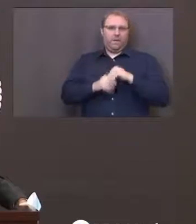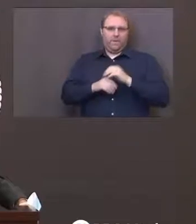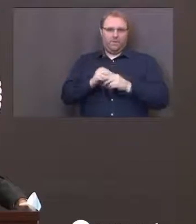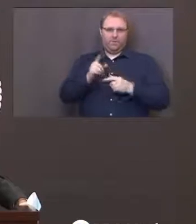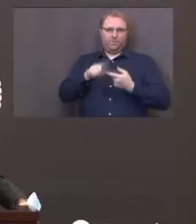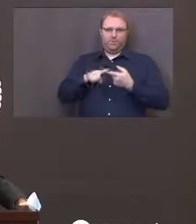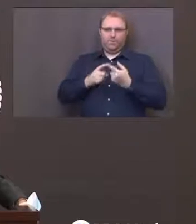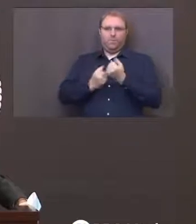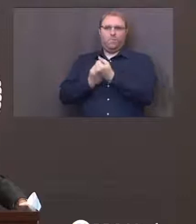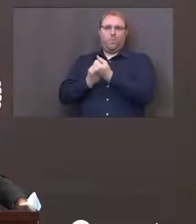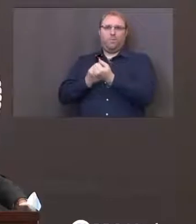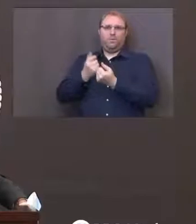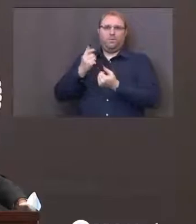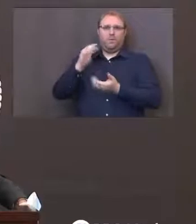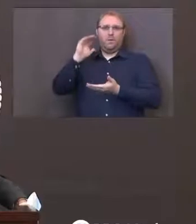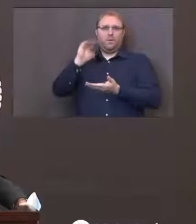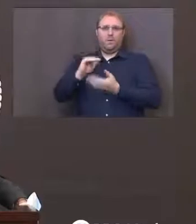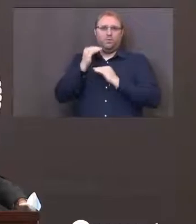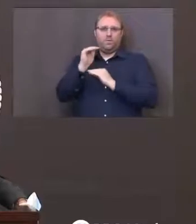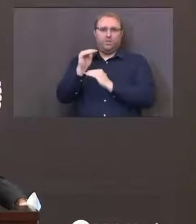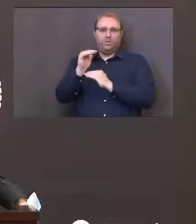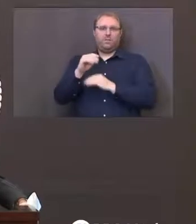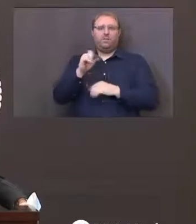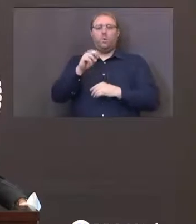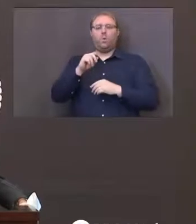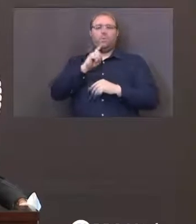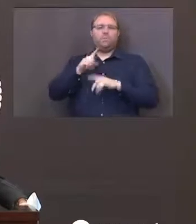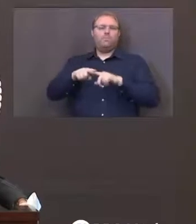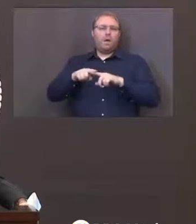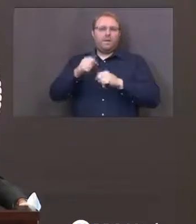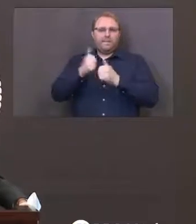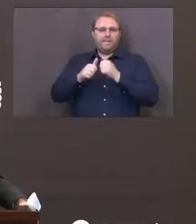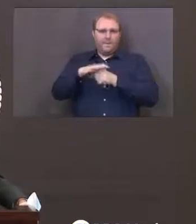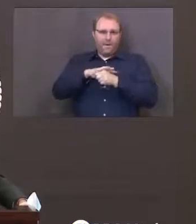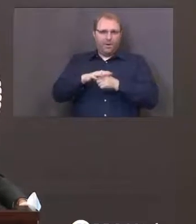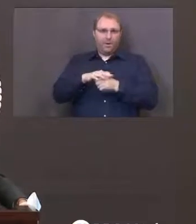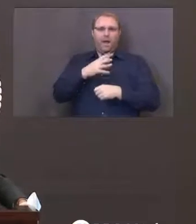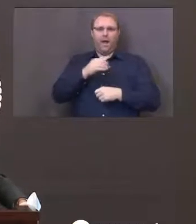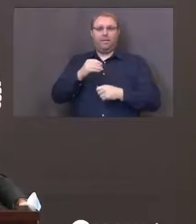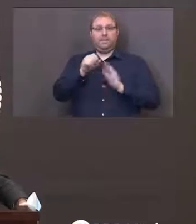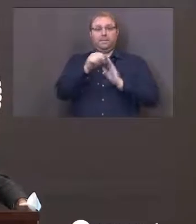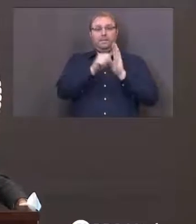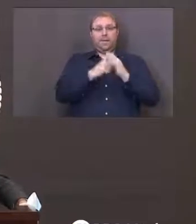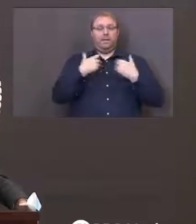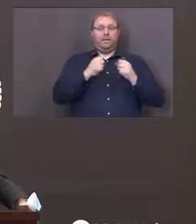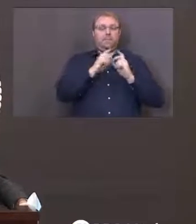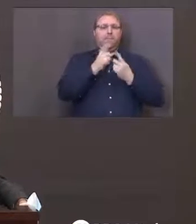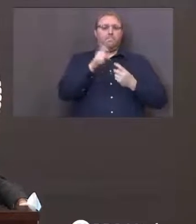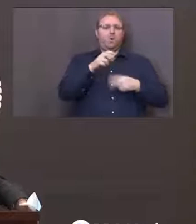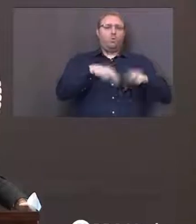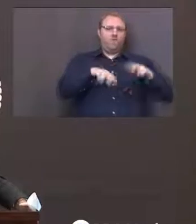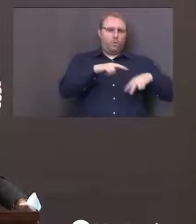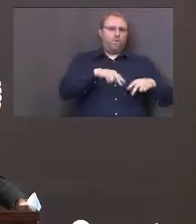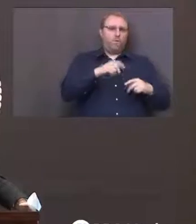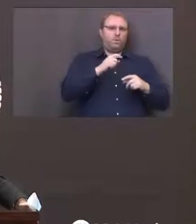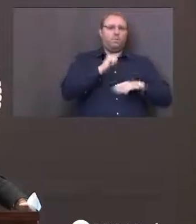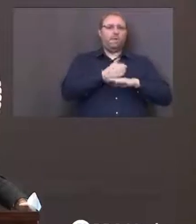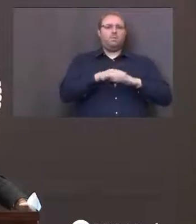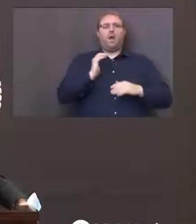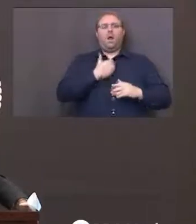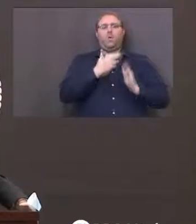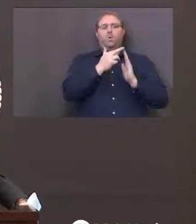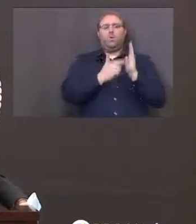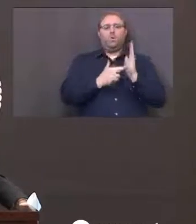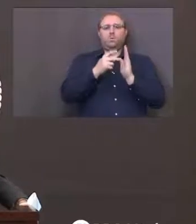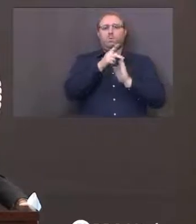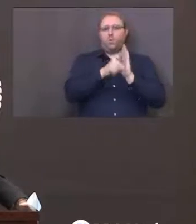the local health department in their region. And then that's reviewed by the state health department based on the protocols we have in place.